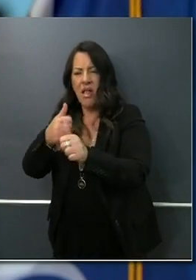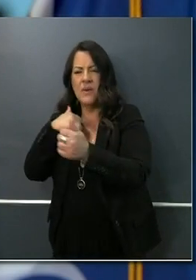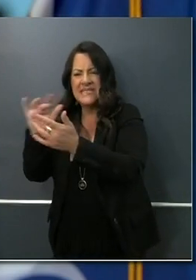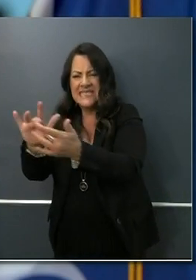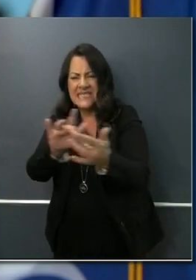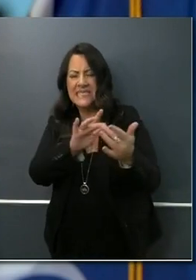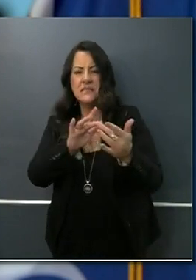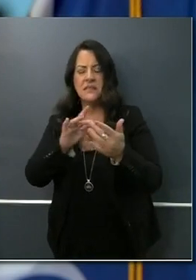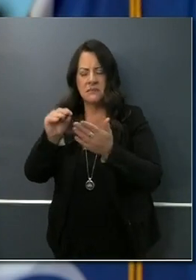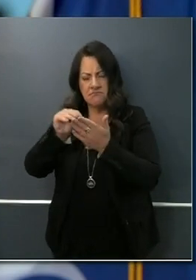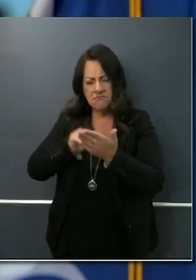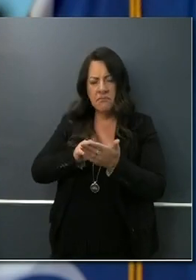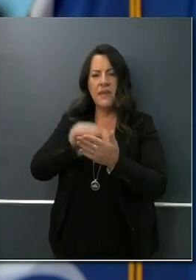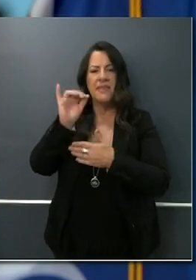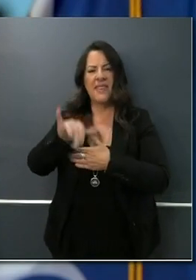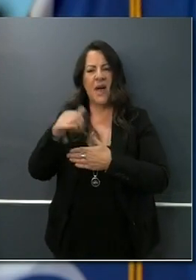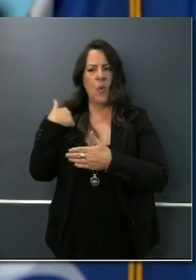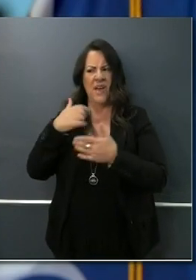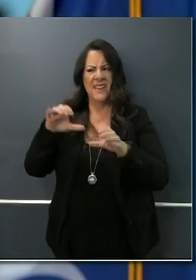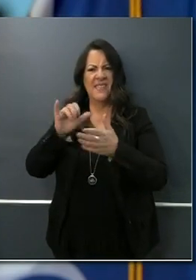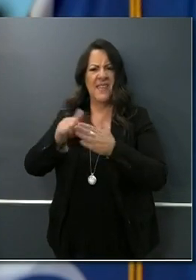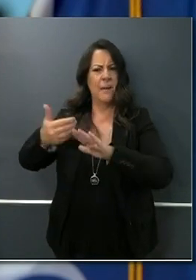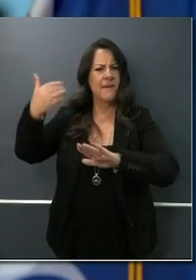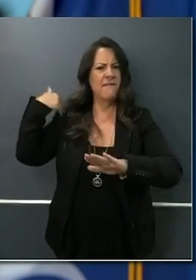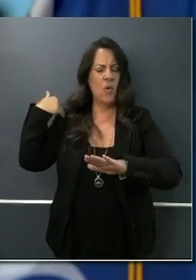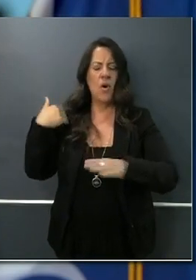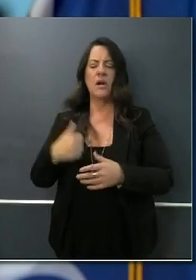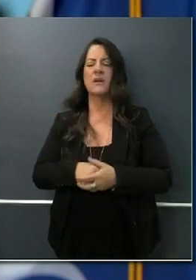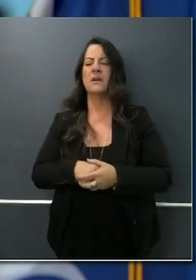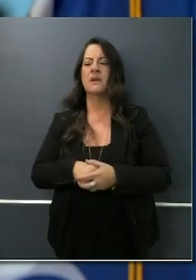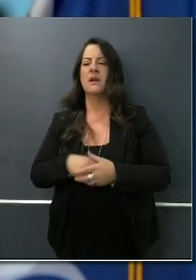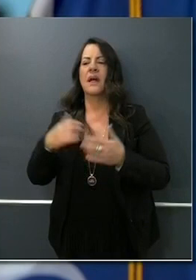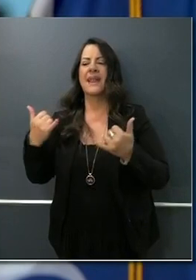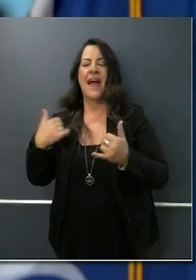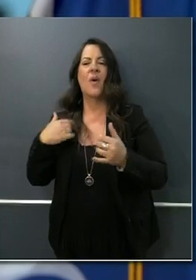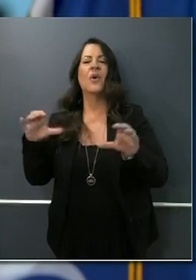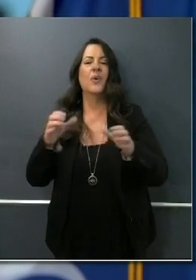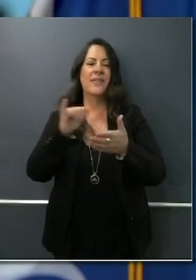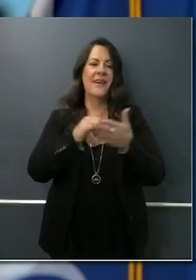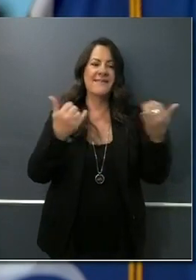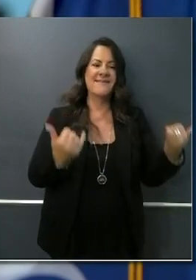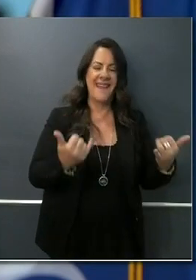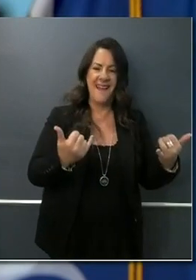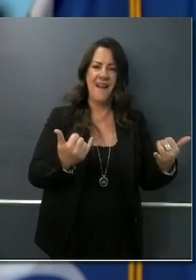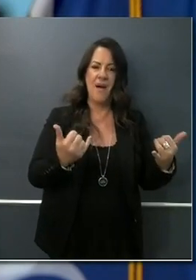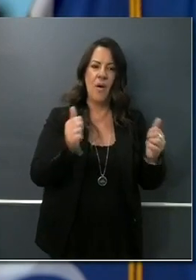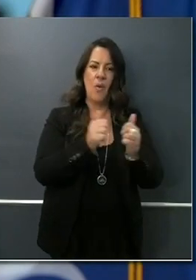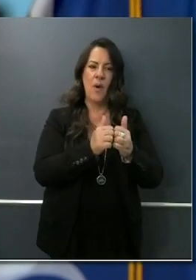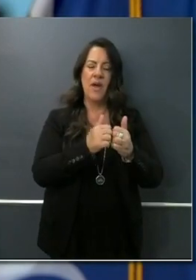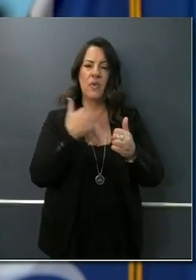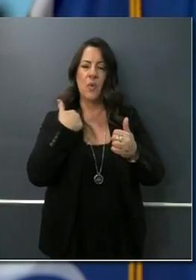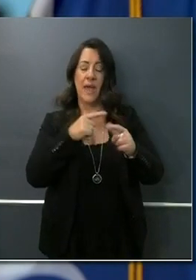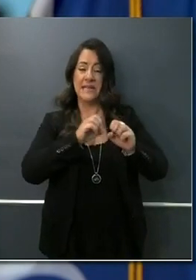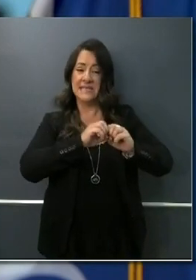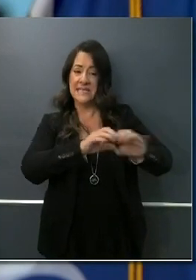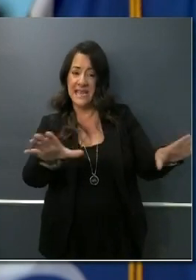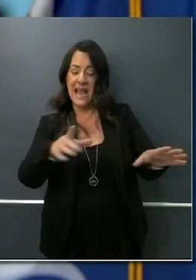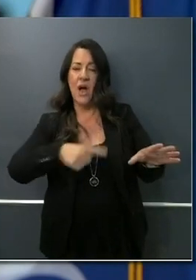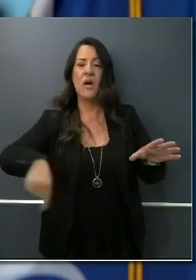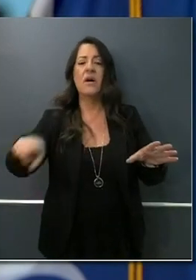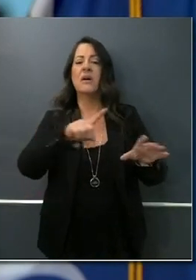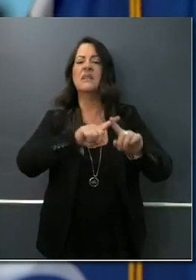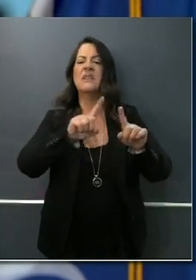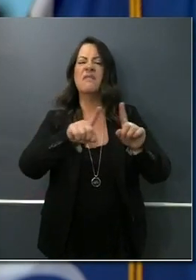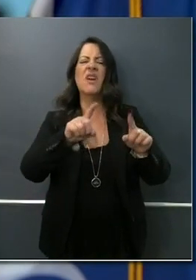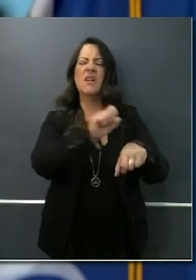that already exists and then expanding it with this surge workforce based on the surveys that we had